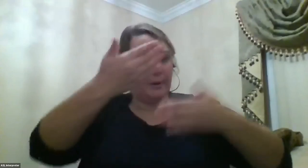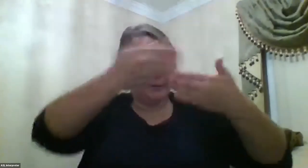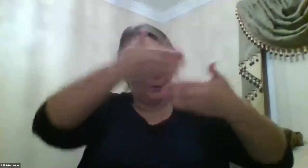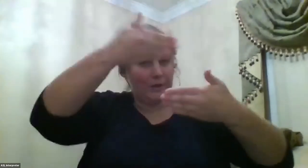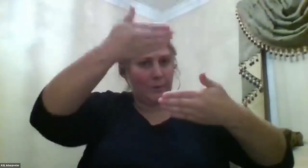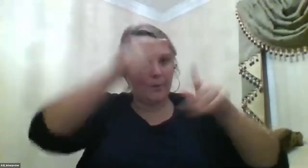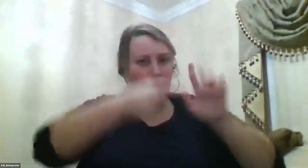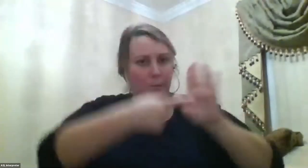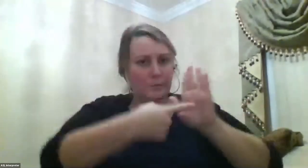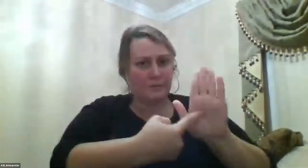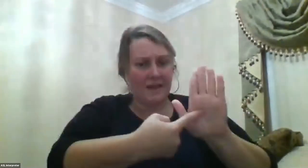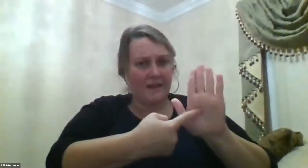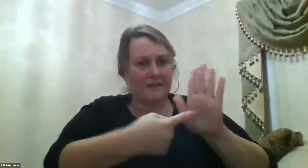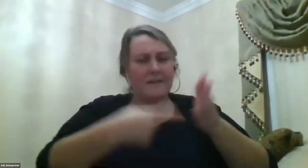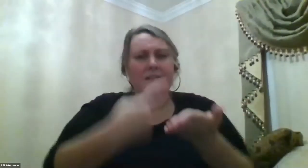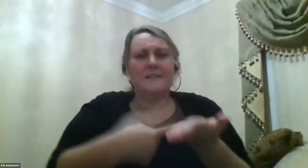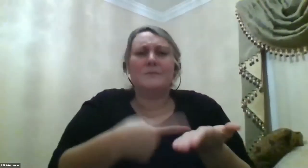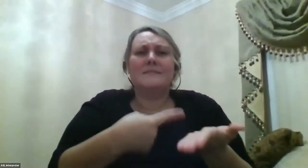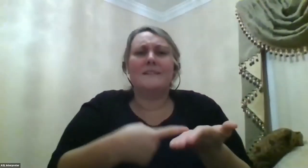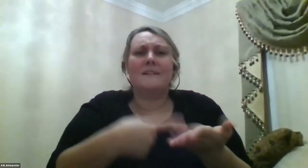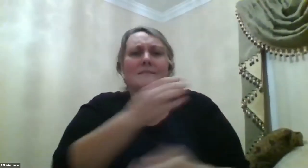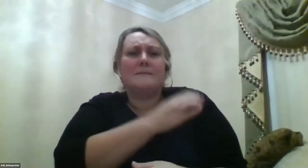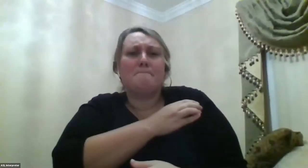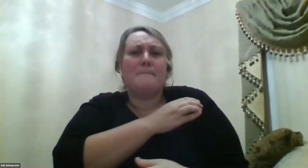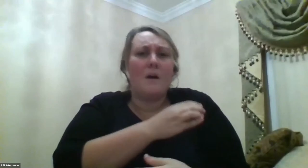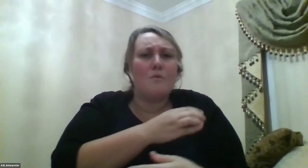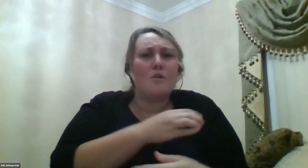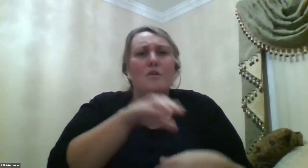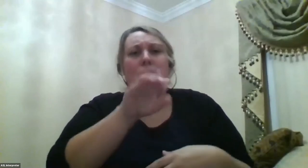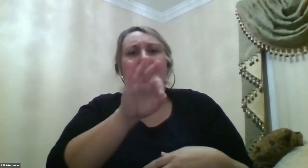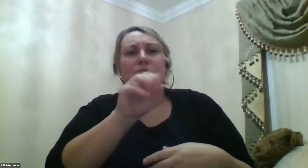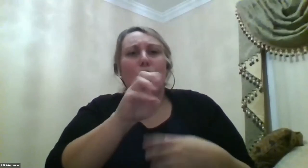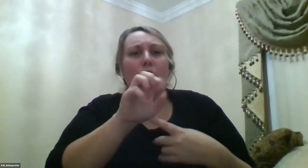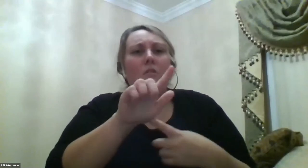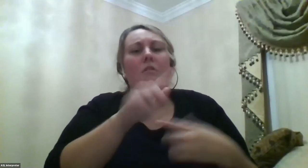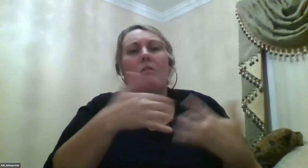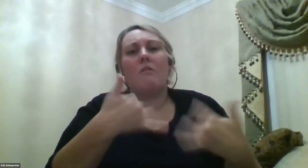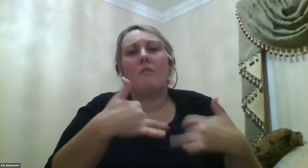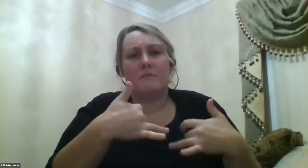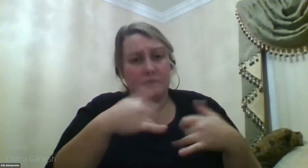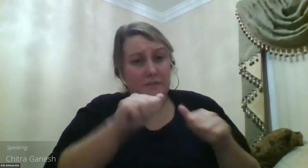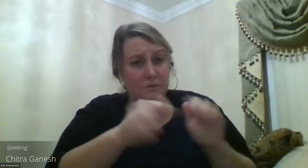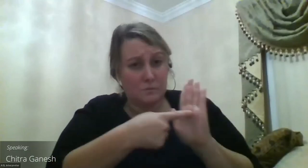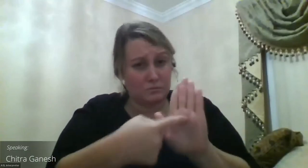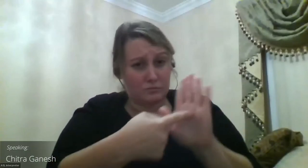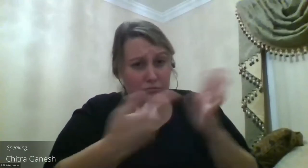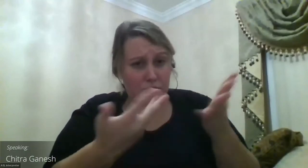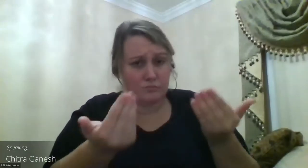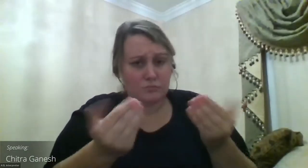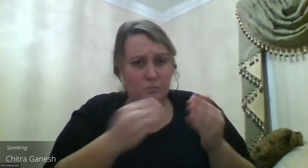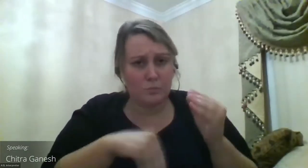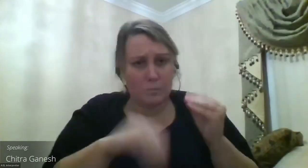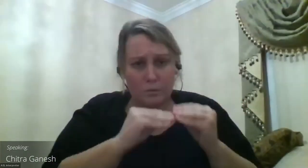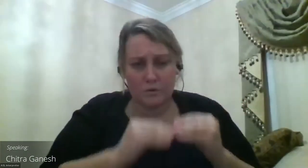Yeah. Um, I mean, ephemera was, ephemera was really important for me because,